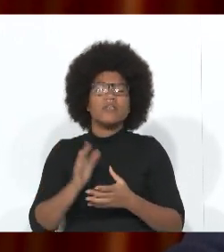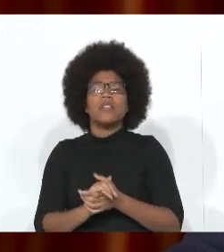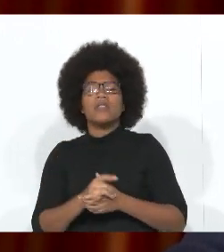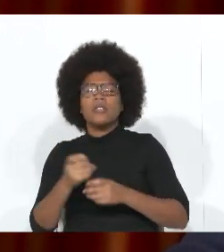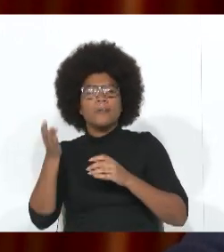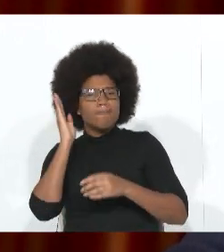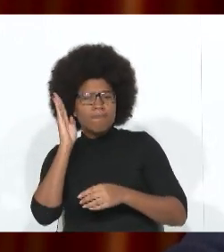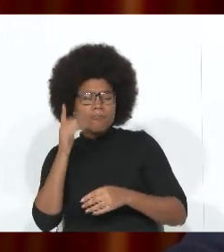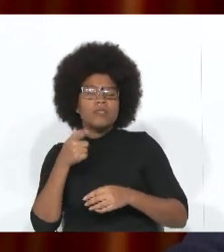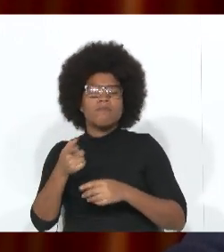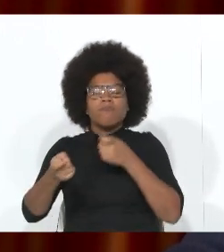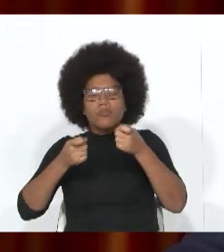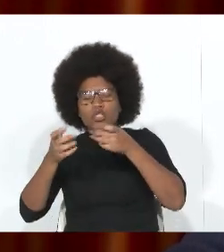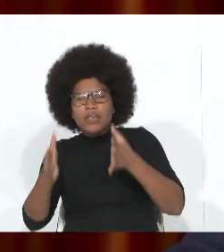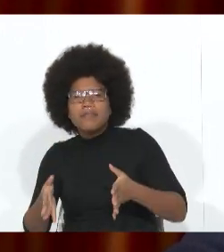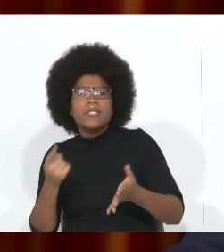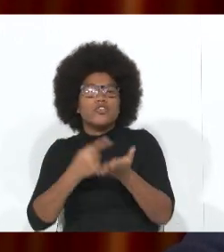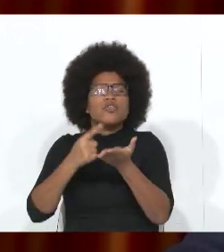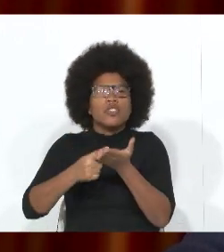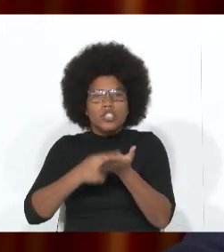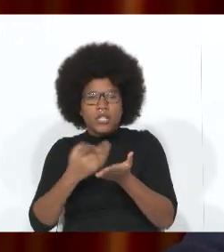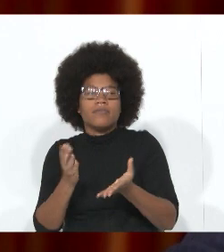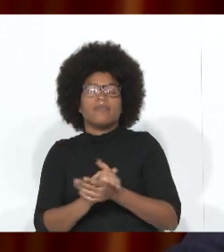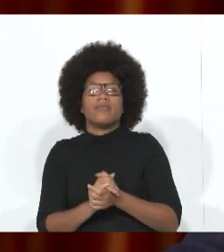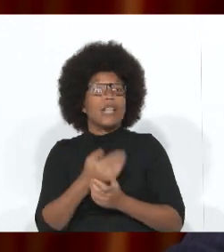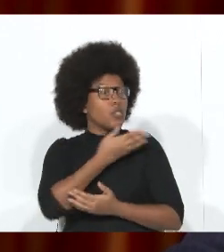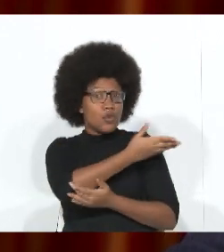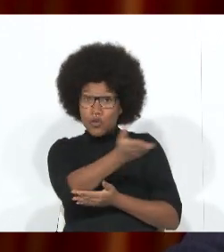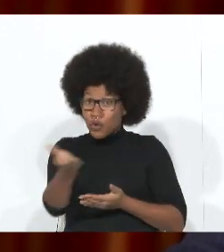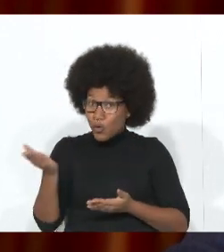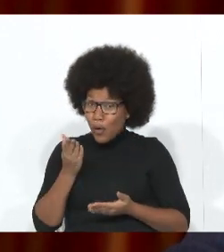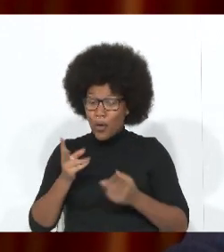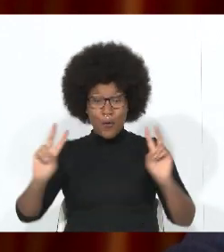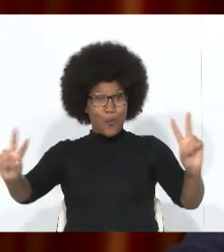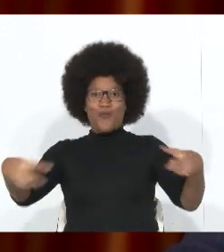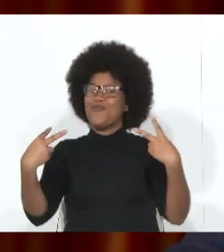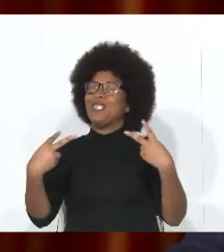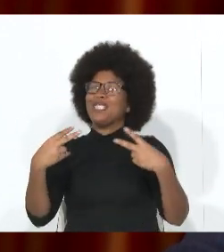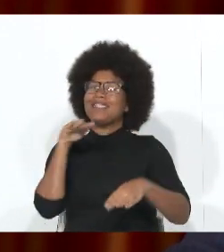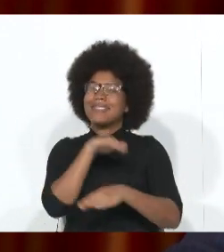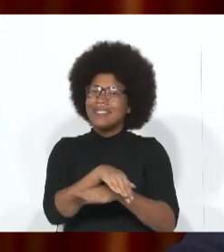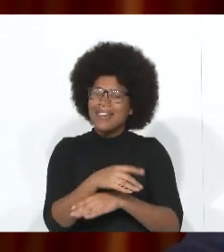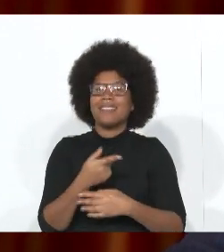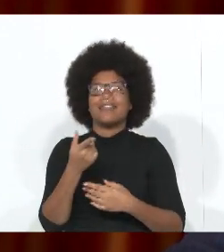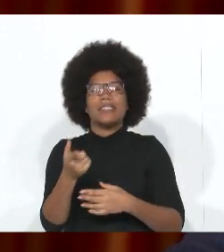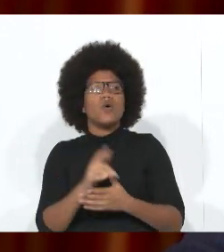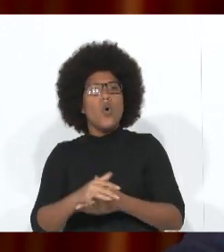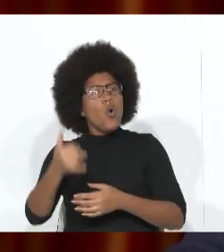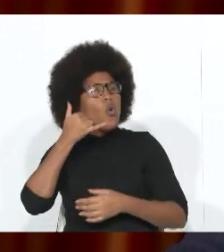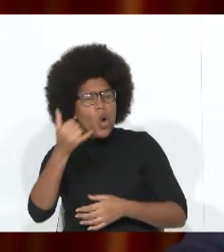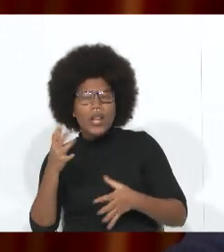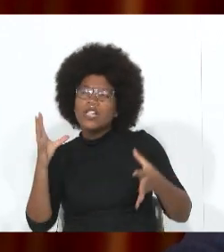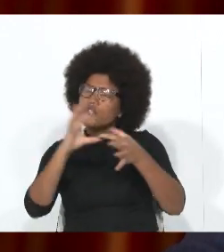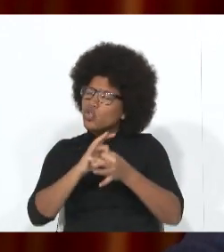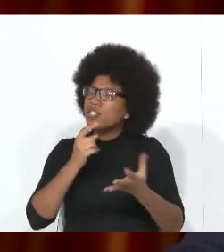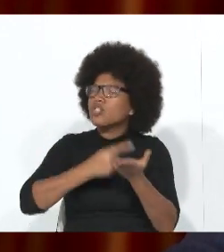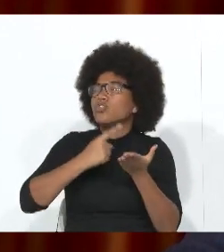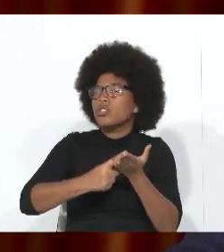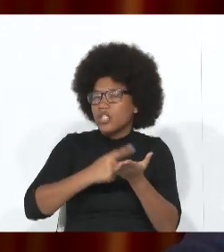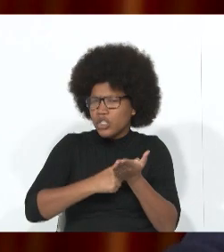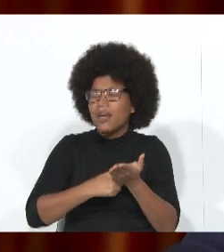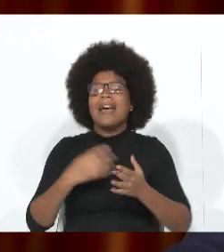a moderator for this forum. And to you, our listening and viewing audience, do call in and join the discussion, and